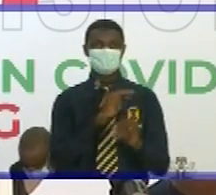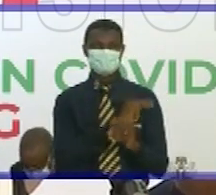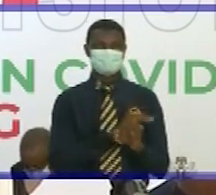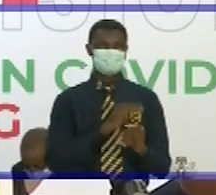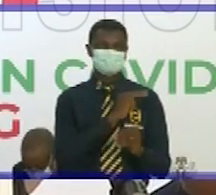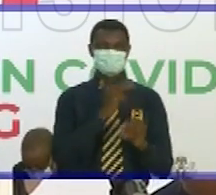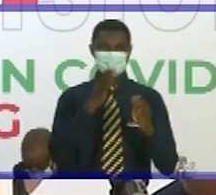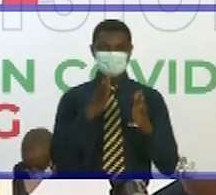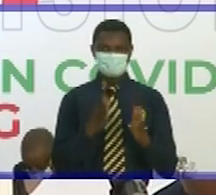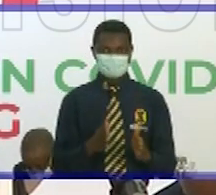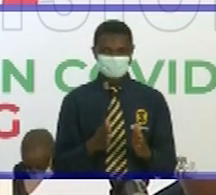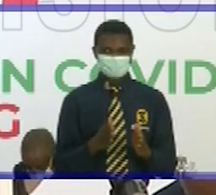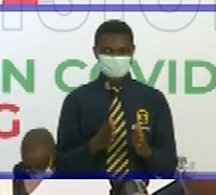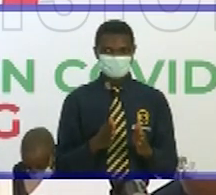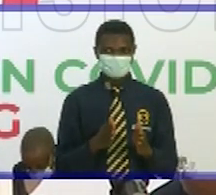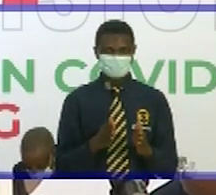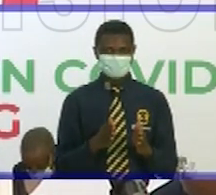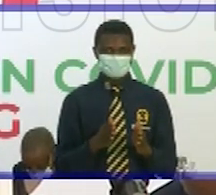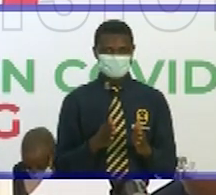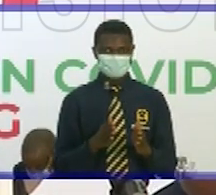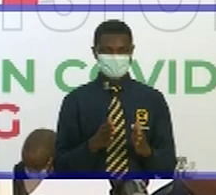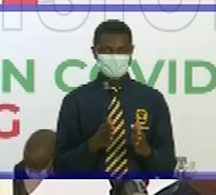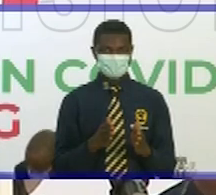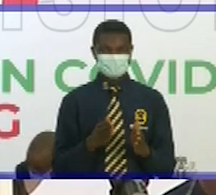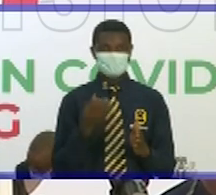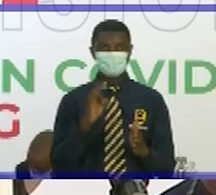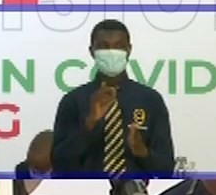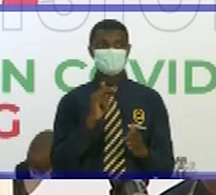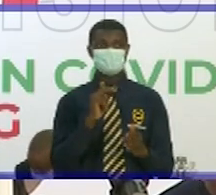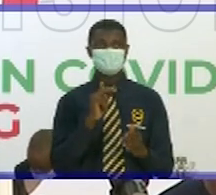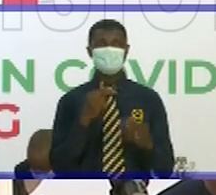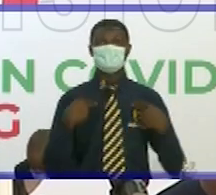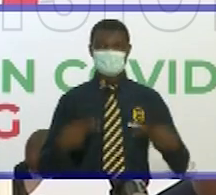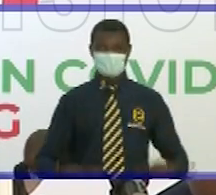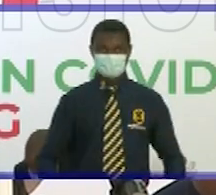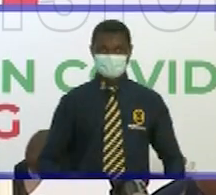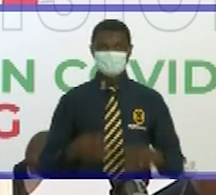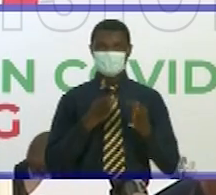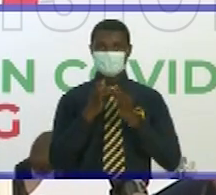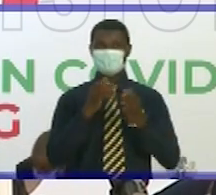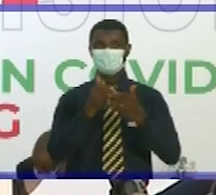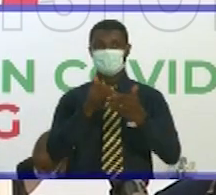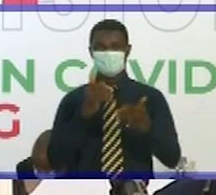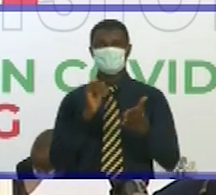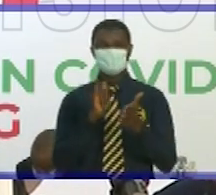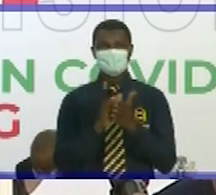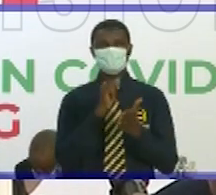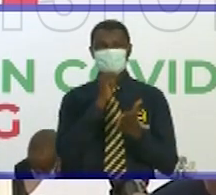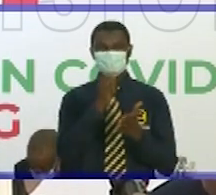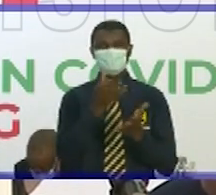agba ni ti eto ilera ti so siwaju ki se nkan ti a fe